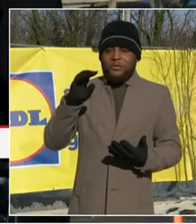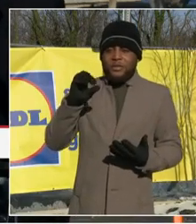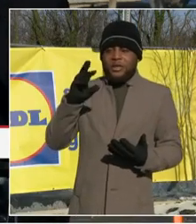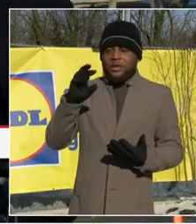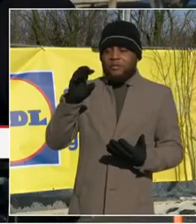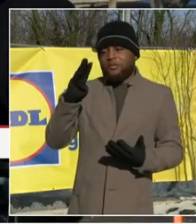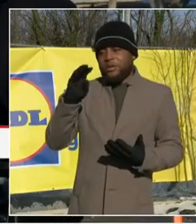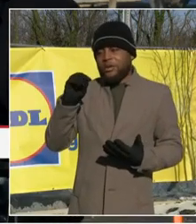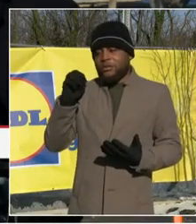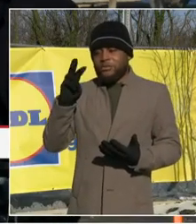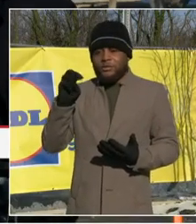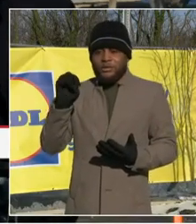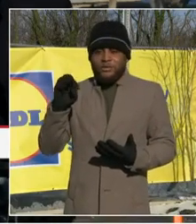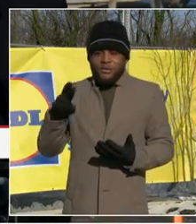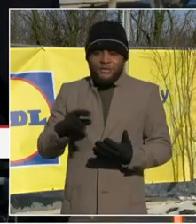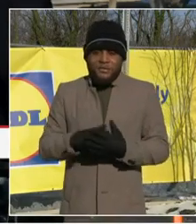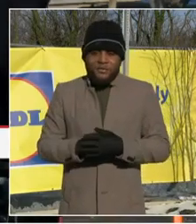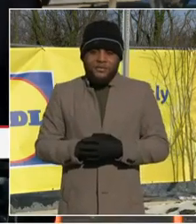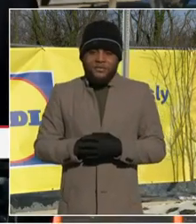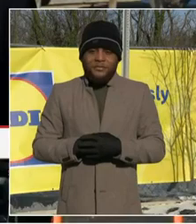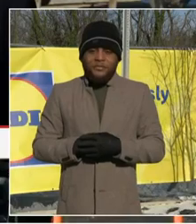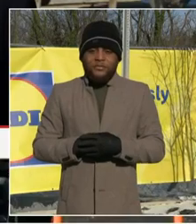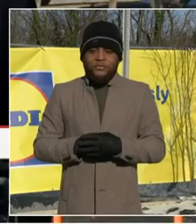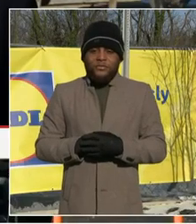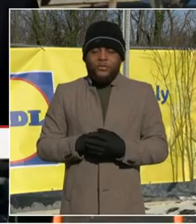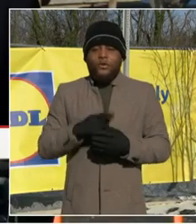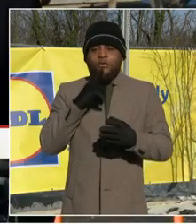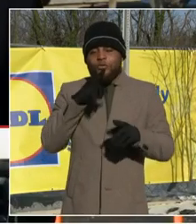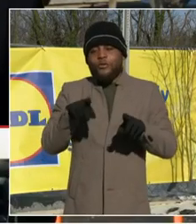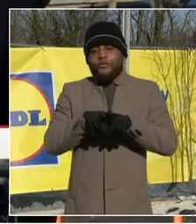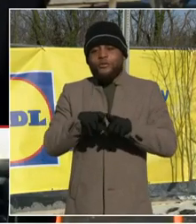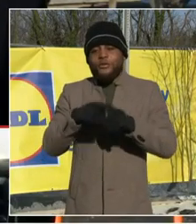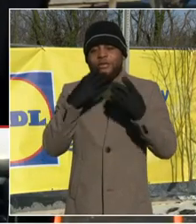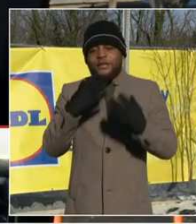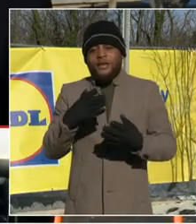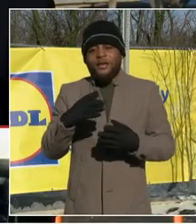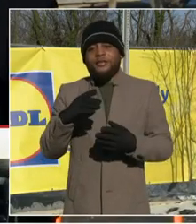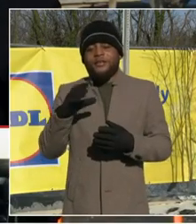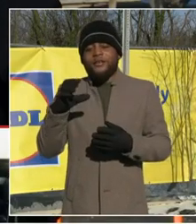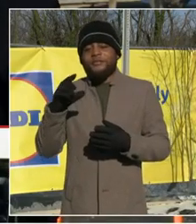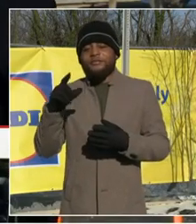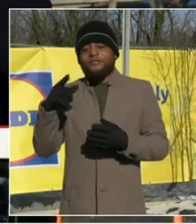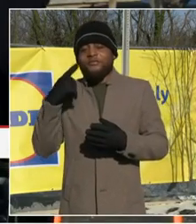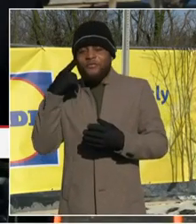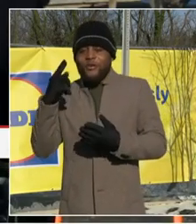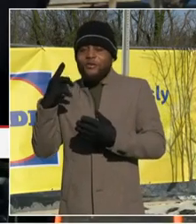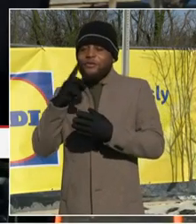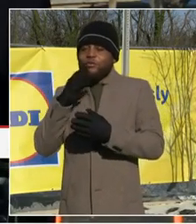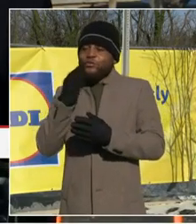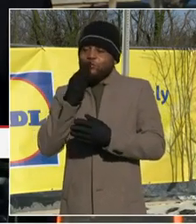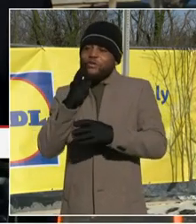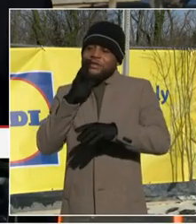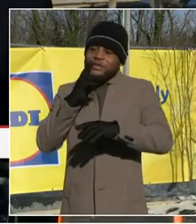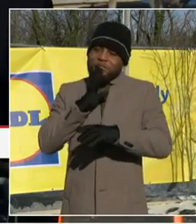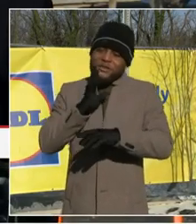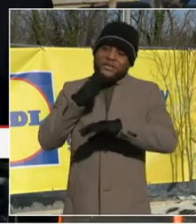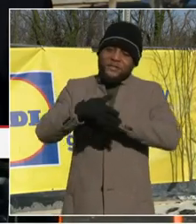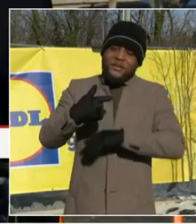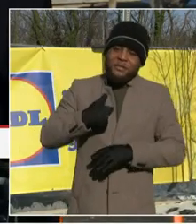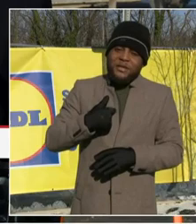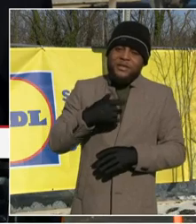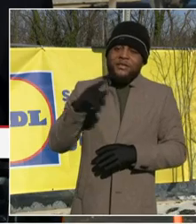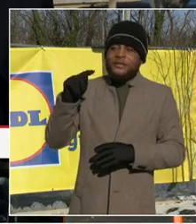John Falchicchio, who's going to come up and speak after me. Tiffany Brown, ANC representative.